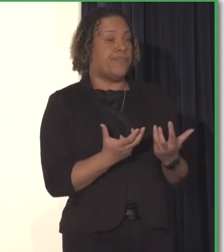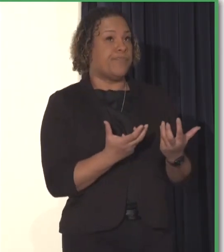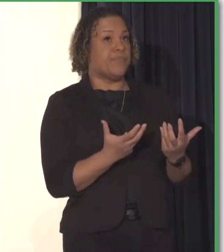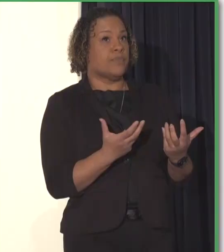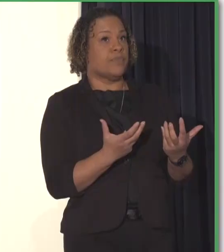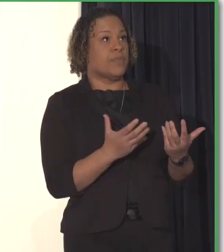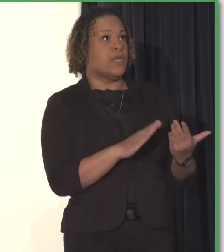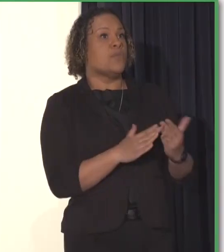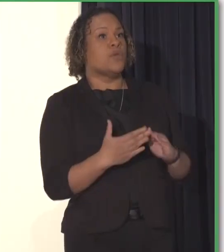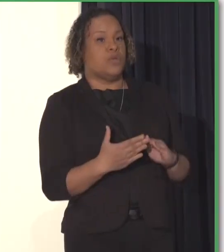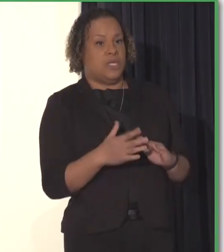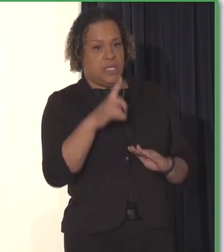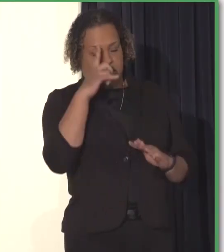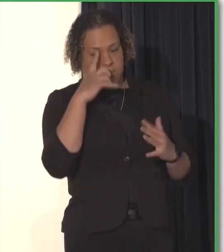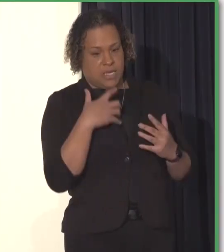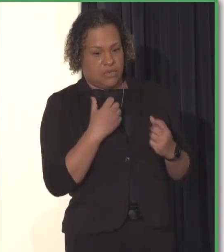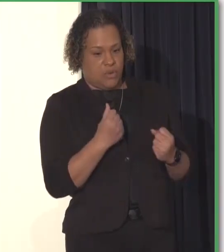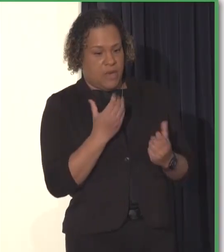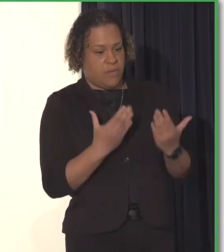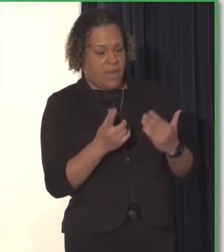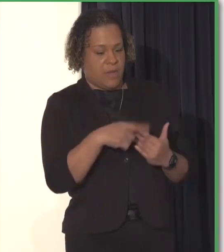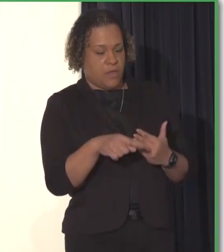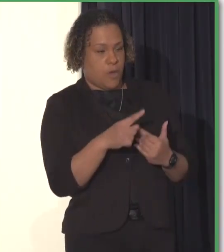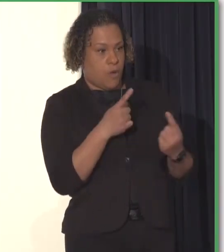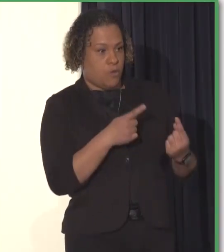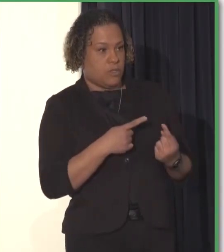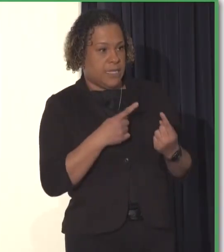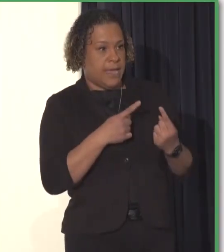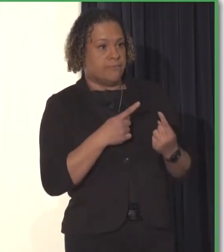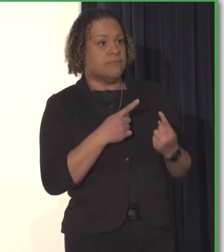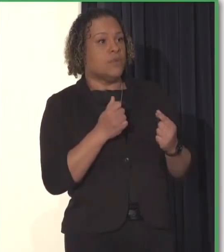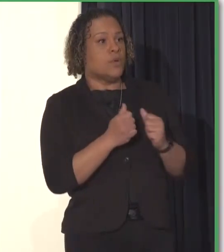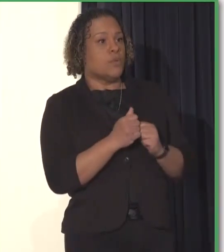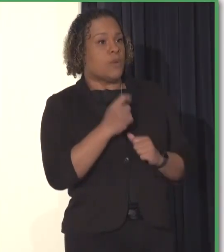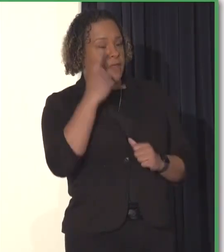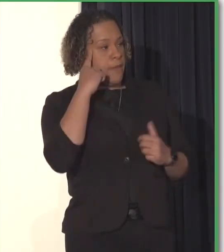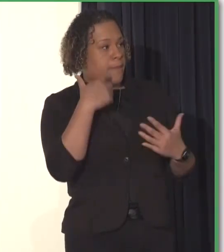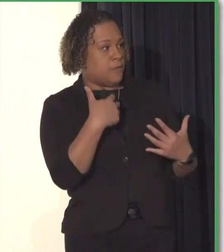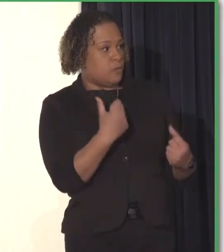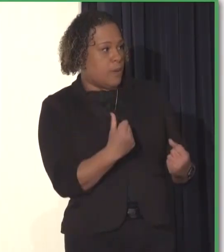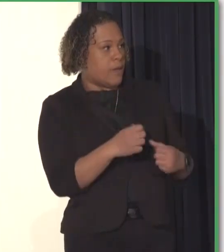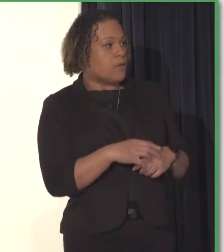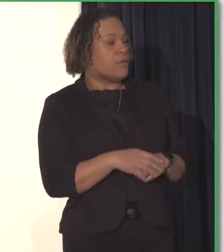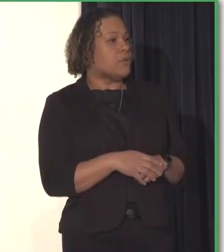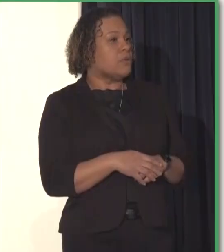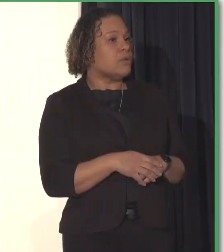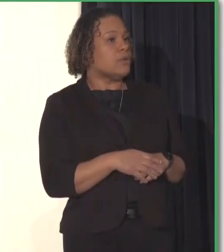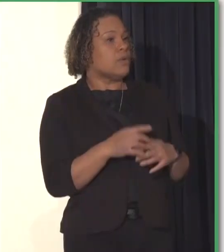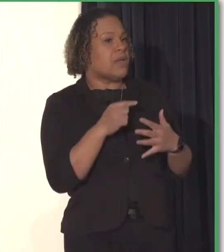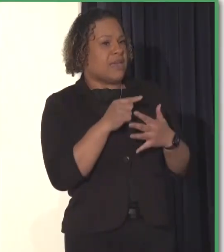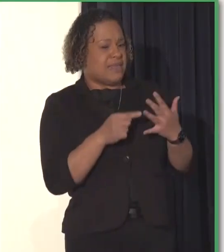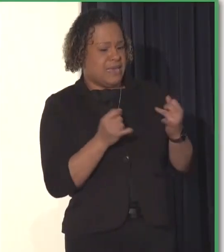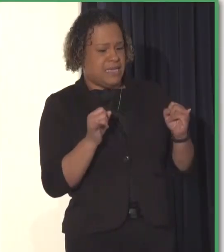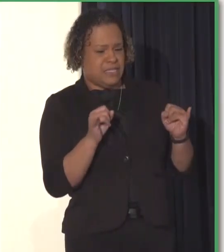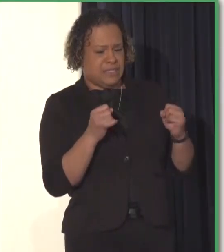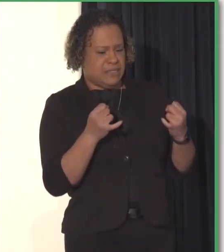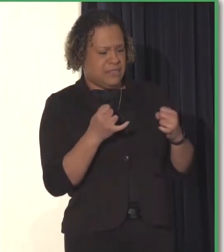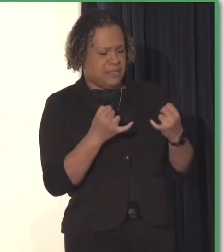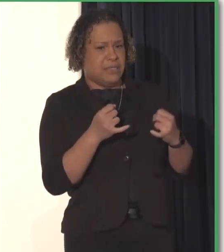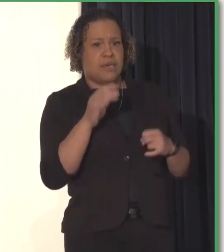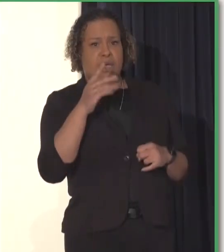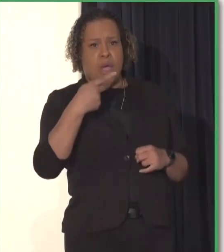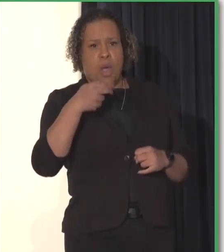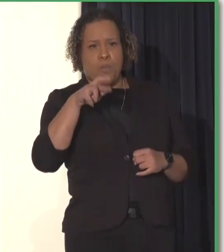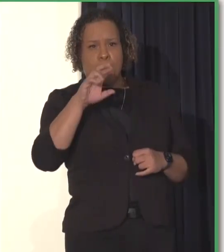community, those that may be suffering from mental health, and whether or not when these prompts, when it hits someone's